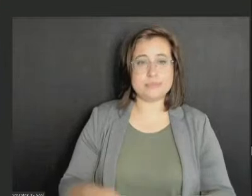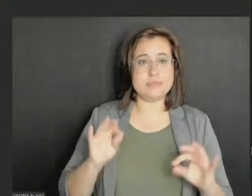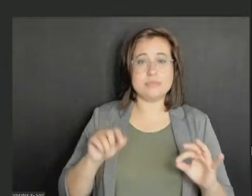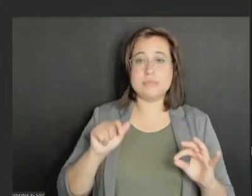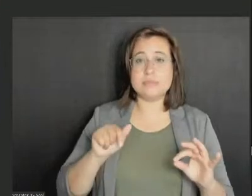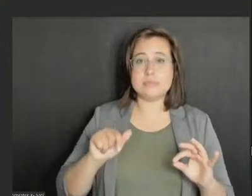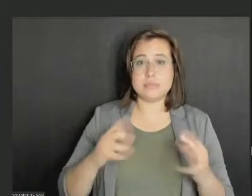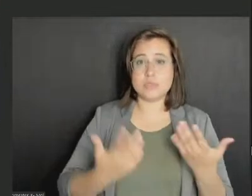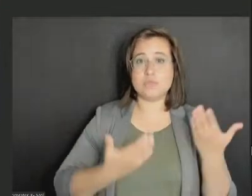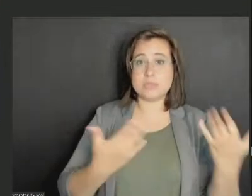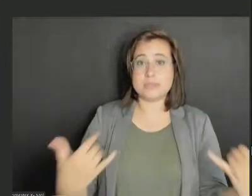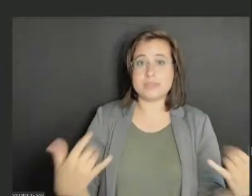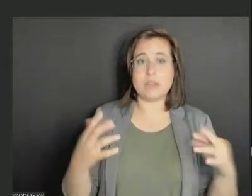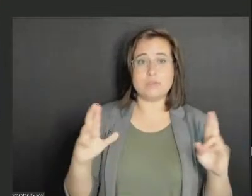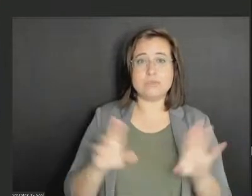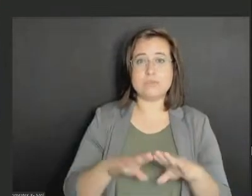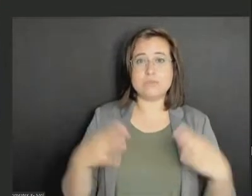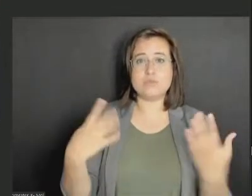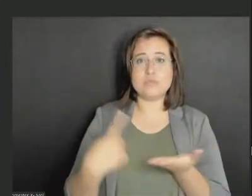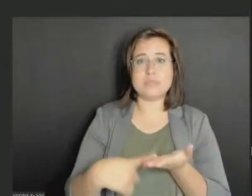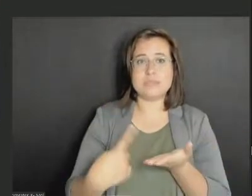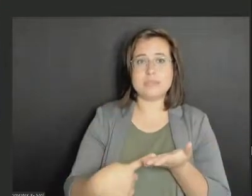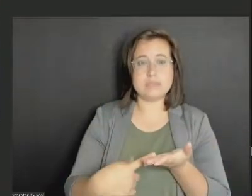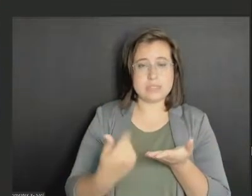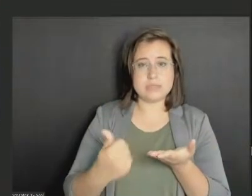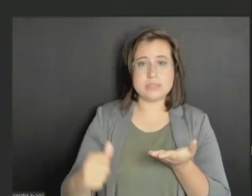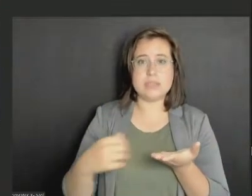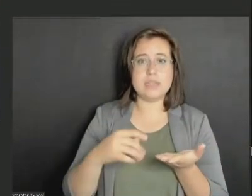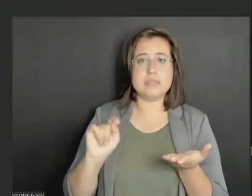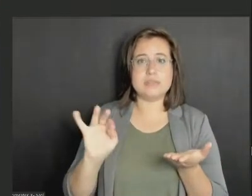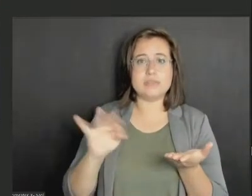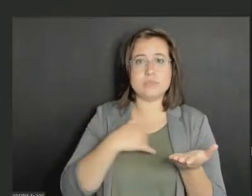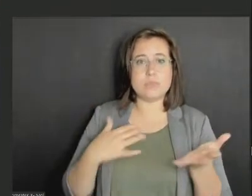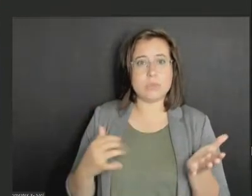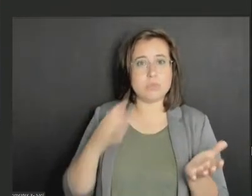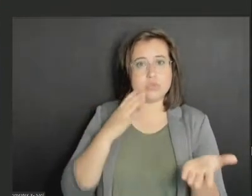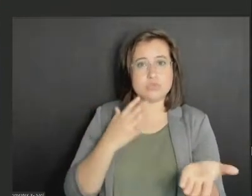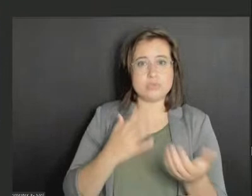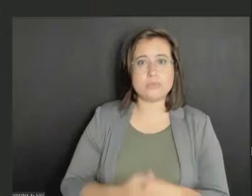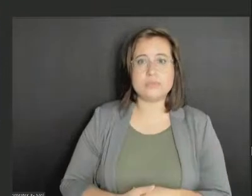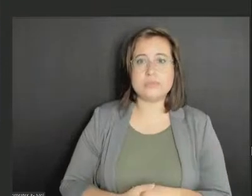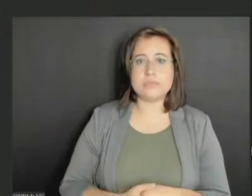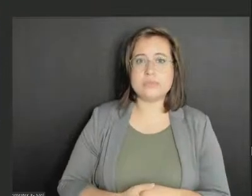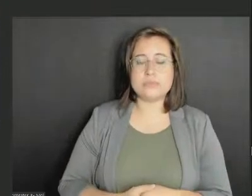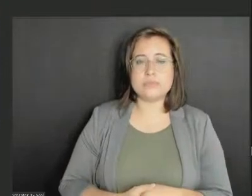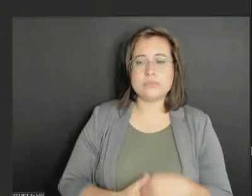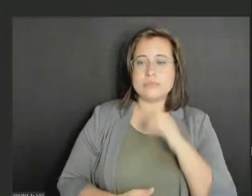is now open for discussion if any of the task force members would like to contribute.